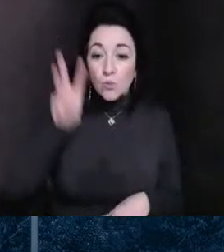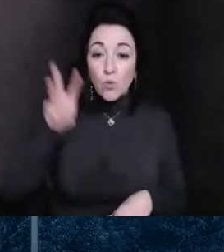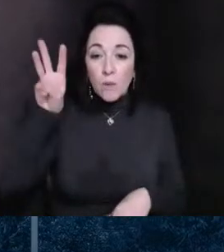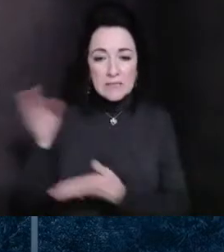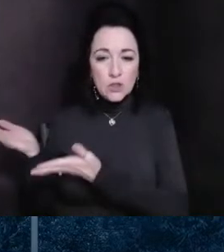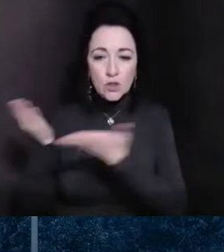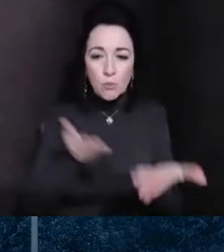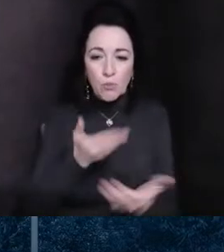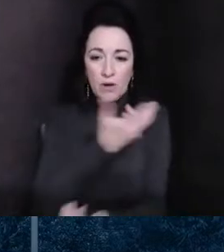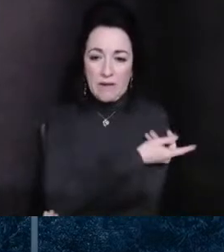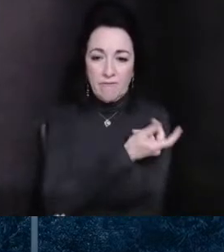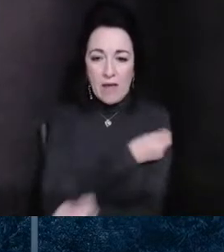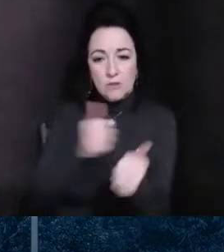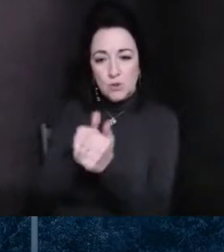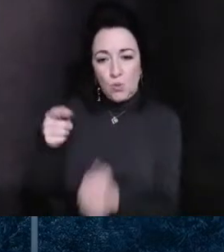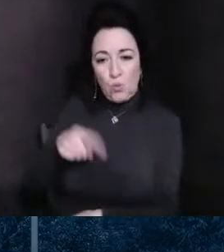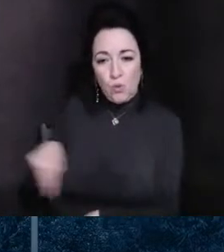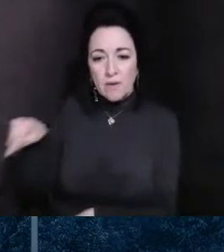state in some of these